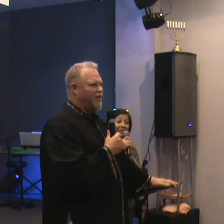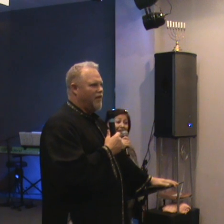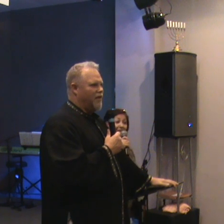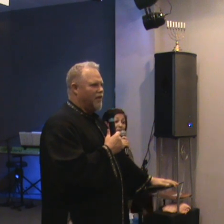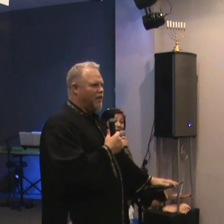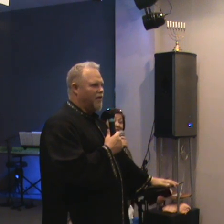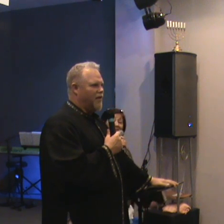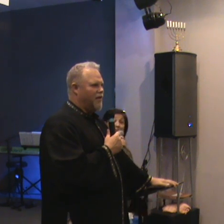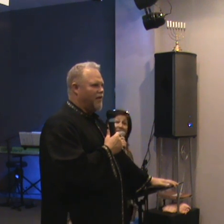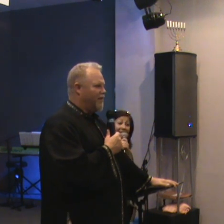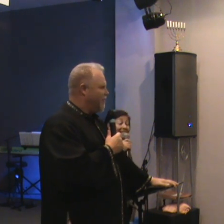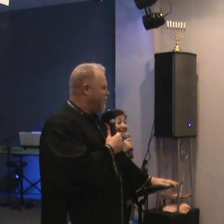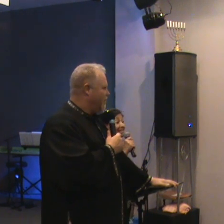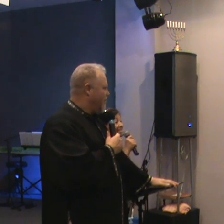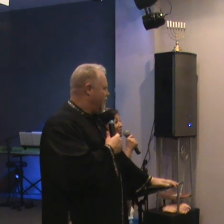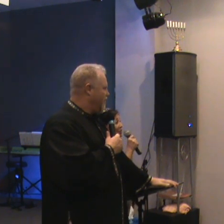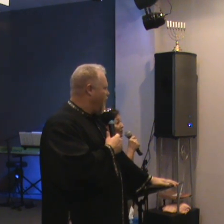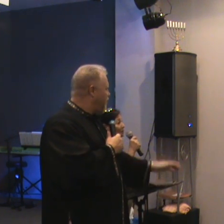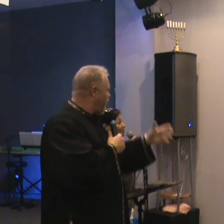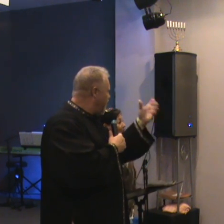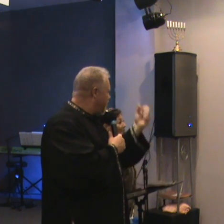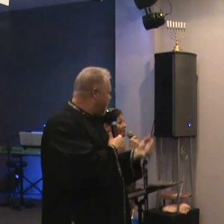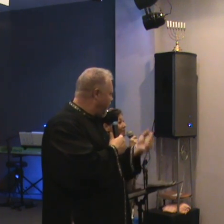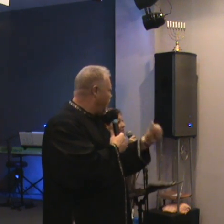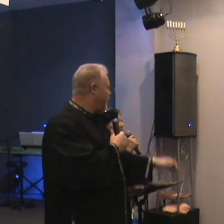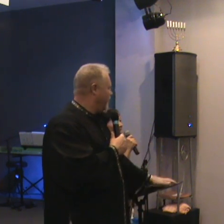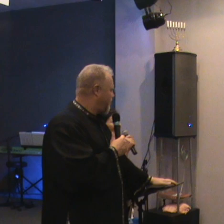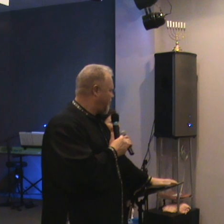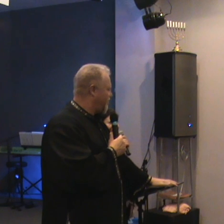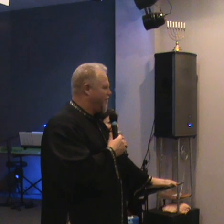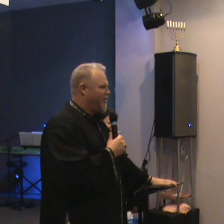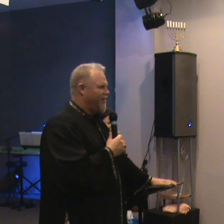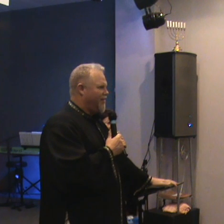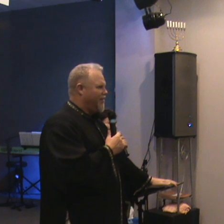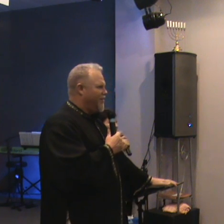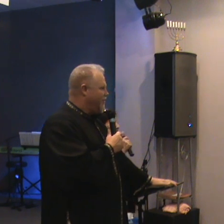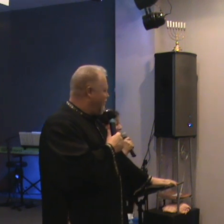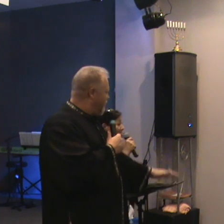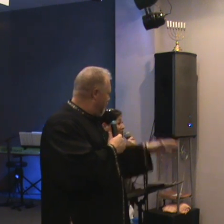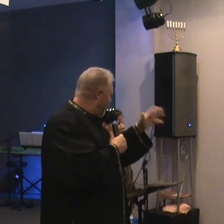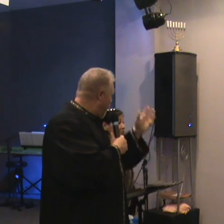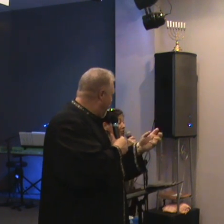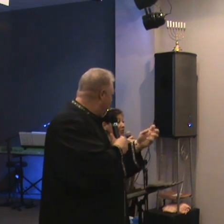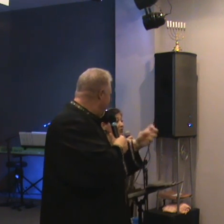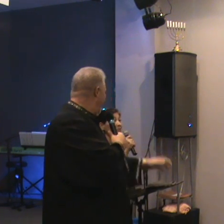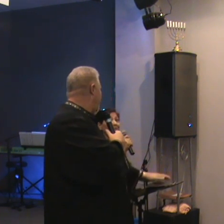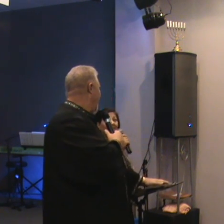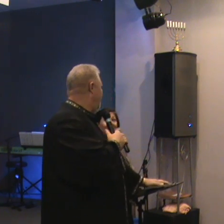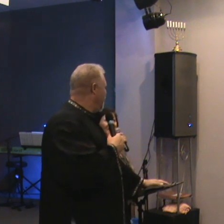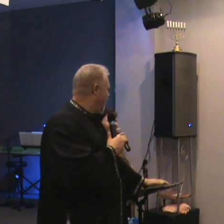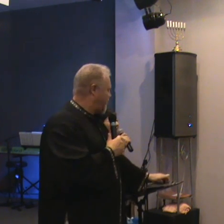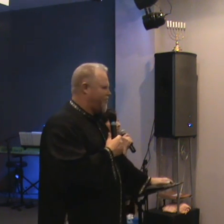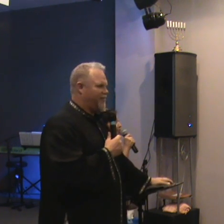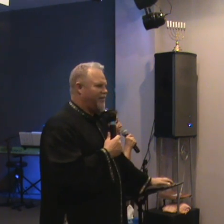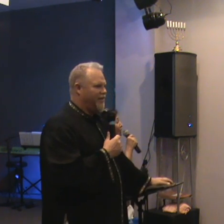de refrigerio vienen de la presencia del Señor. God's presence is here with us. La presencia de Dios está aquí con the nosotros. The Lord is ministering